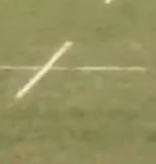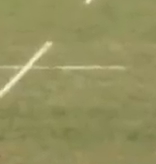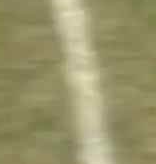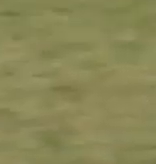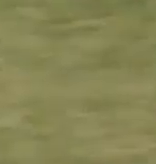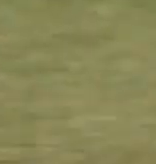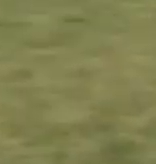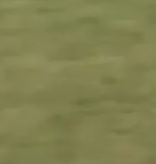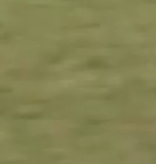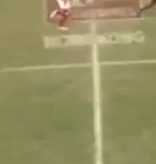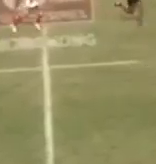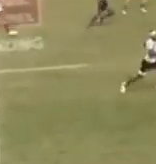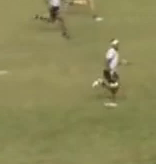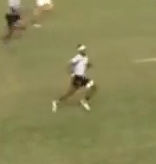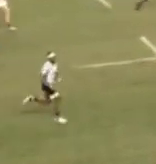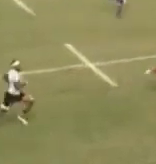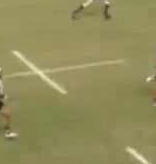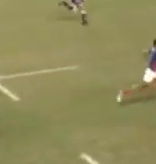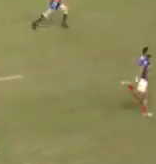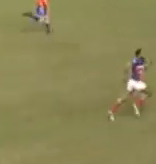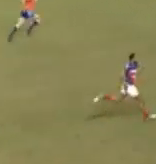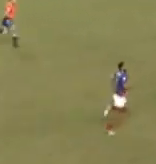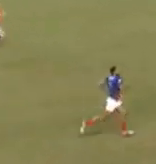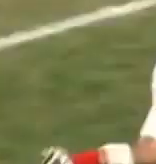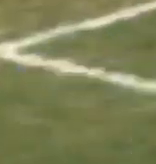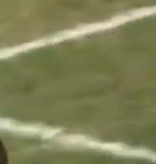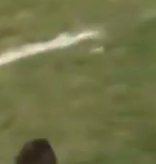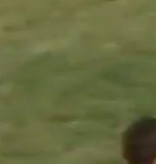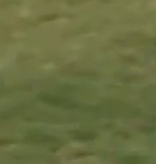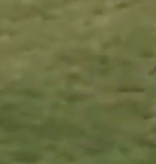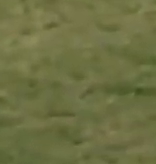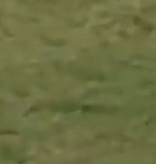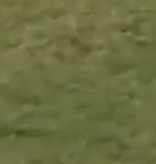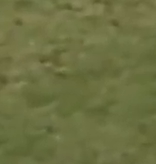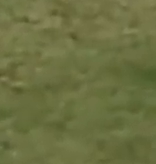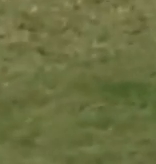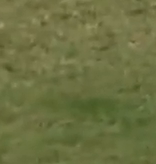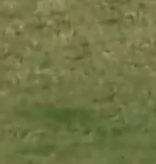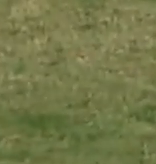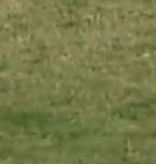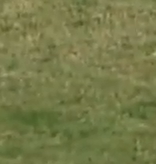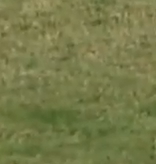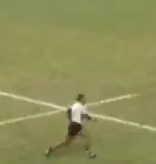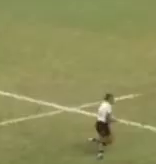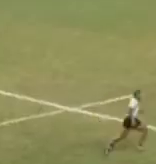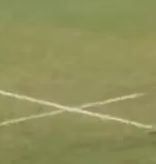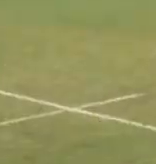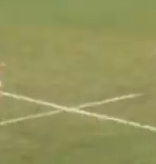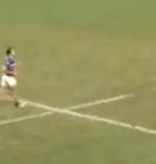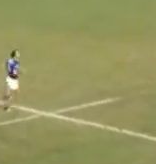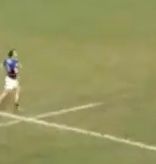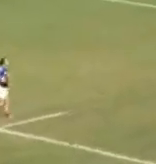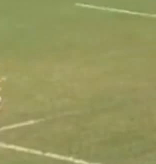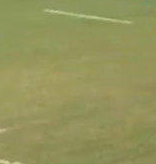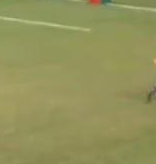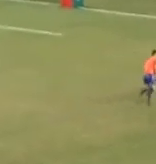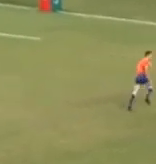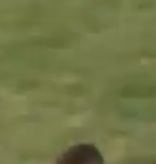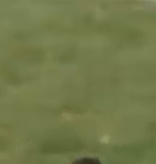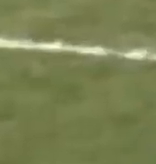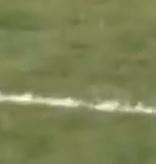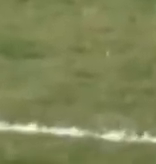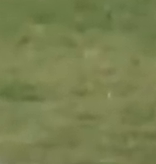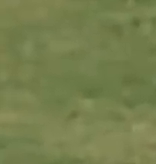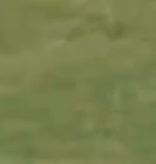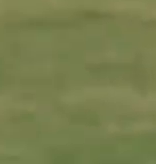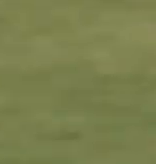to November. Hong Kong is now scheduled to be the last leg of the 2020-2021 World Series. Details